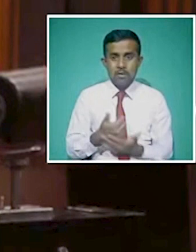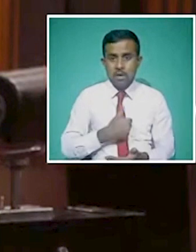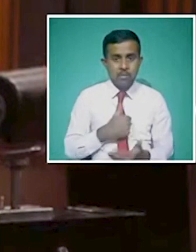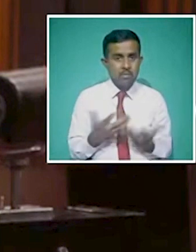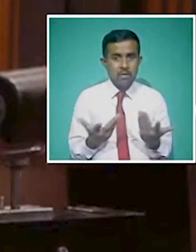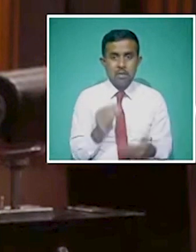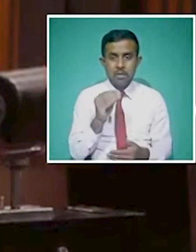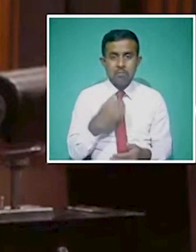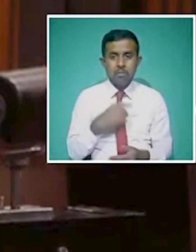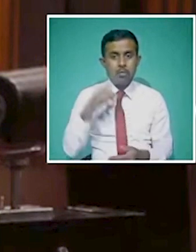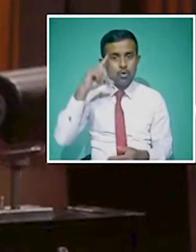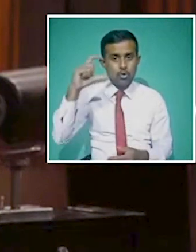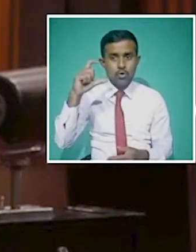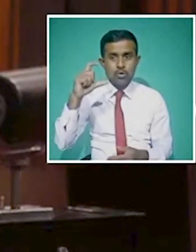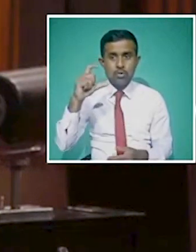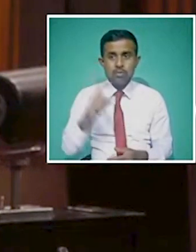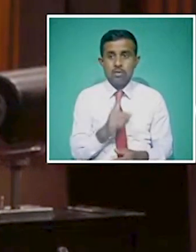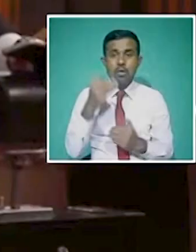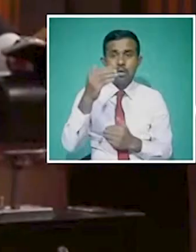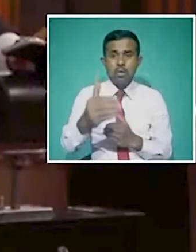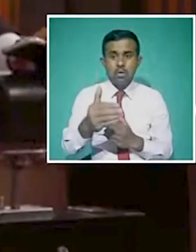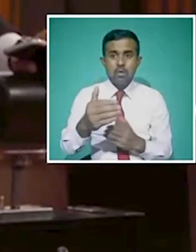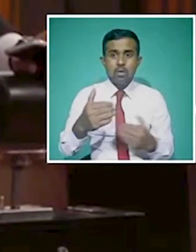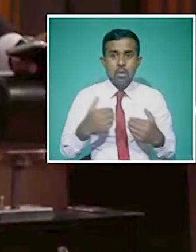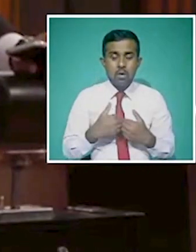Chinese, there will be a China Go Home soon, and I will lead it.